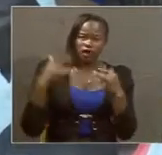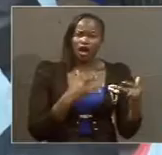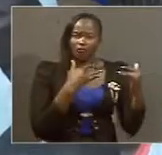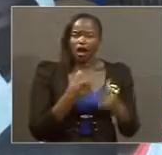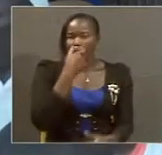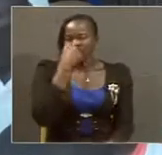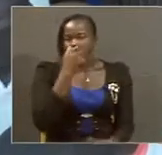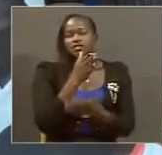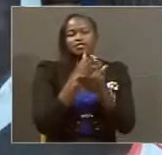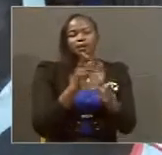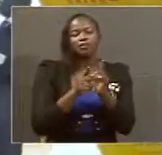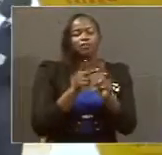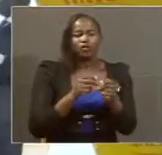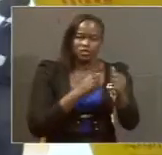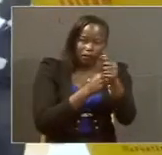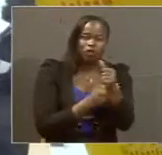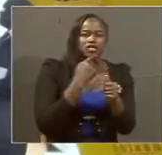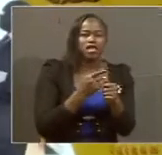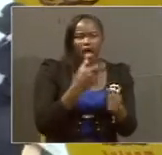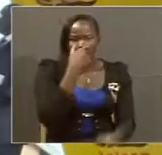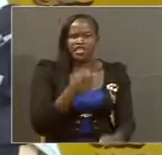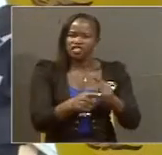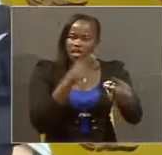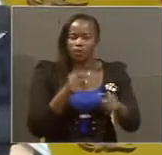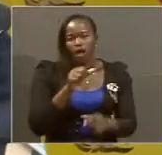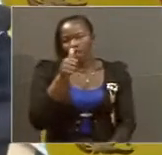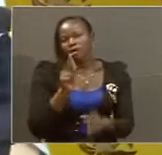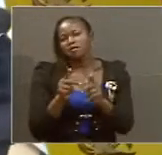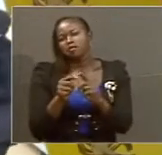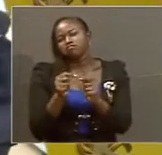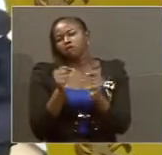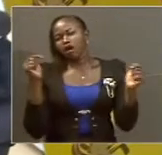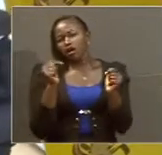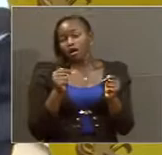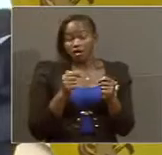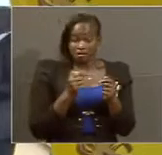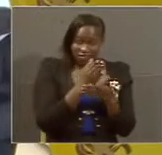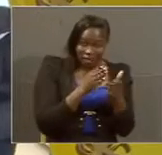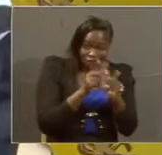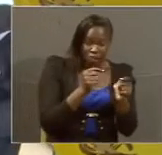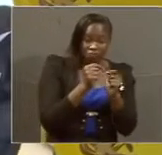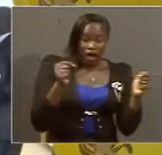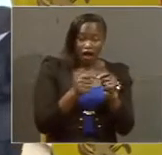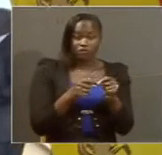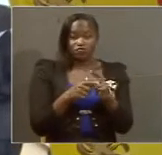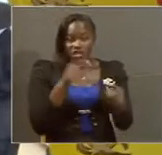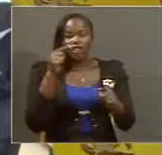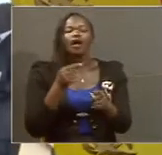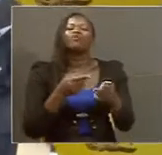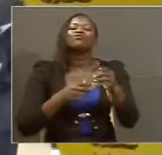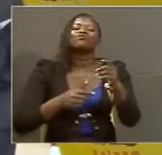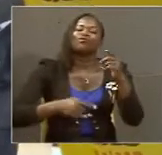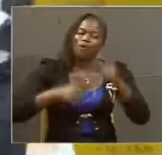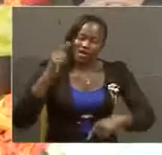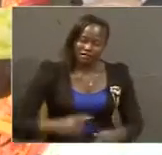people supported the idea of assassinating him and others opposed it. In the end, those against killing him won.